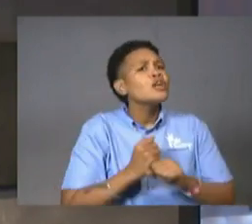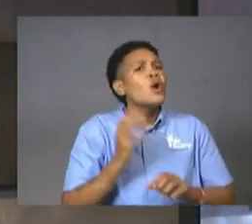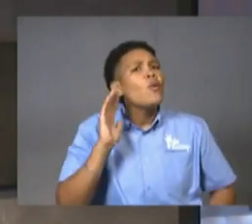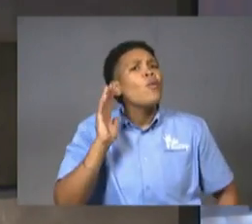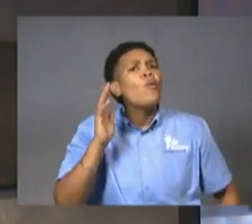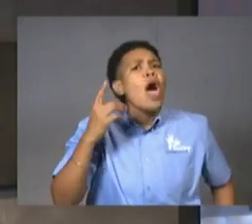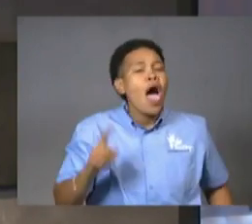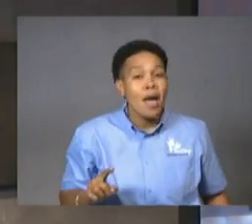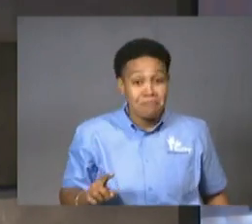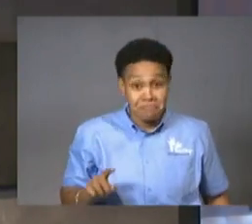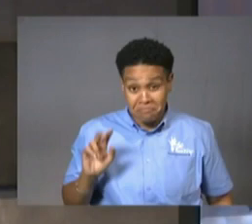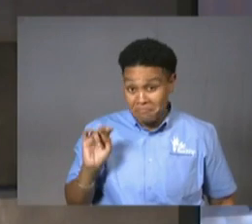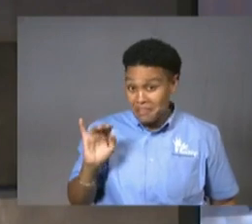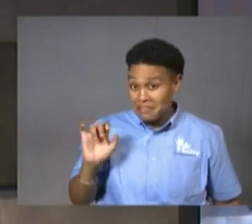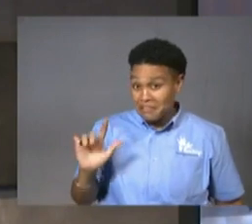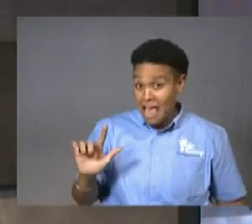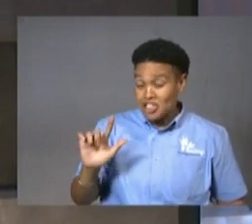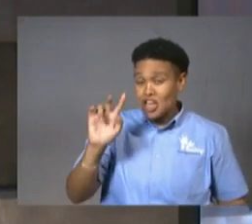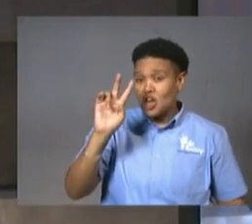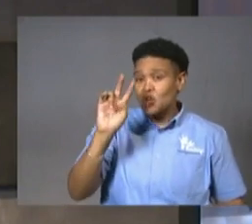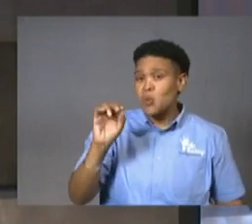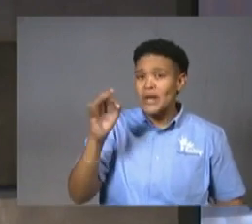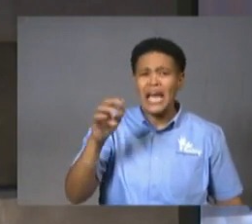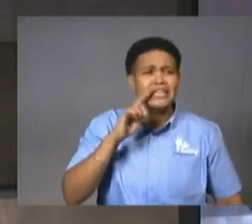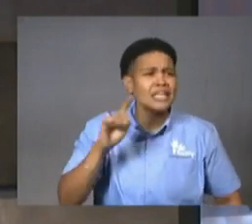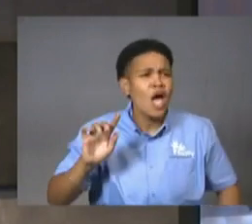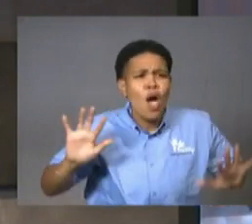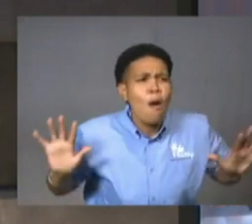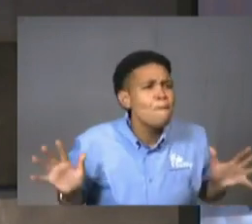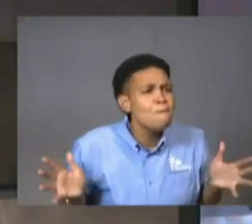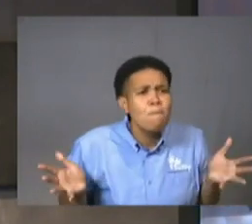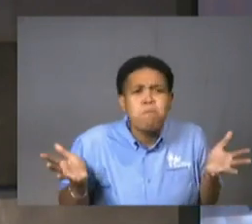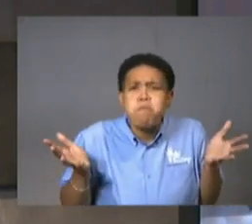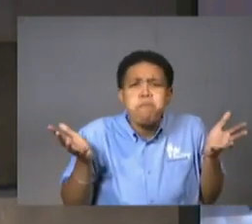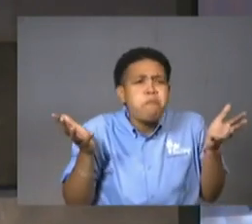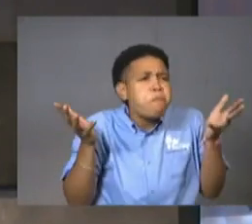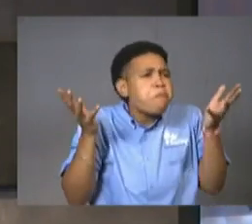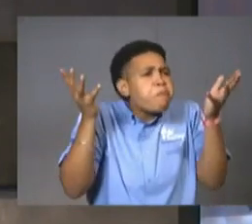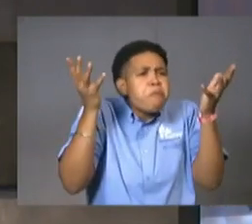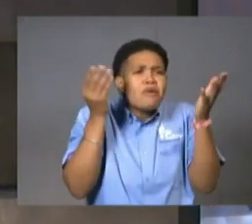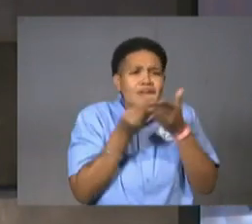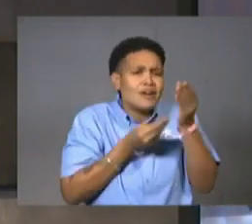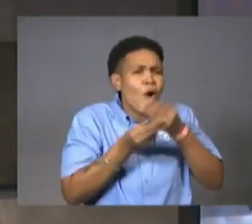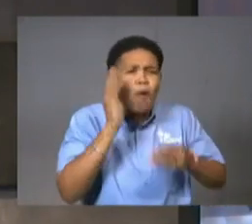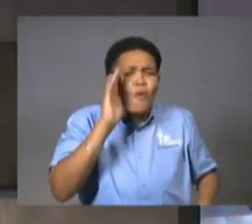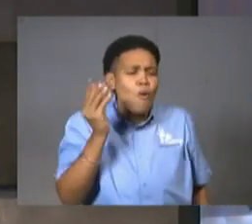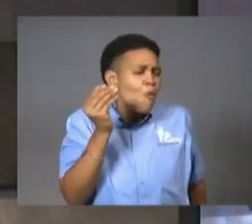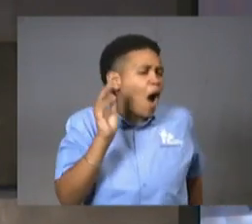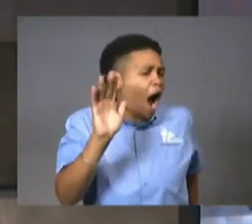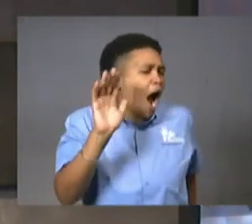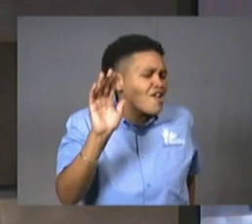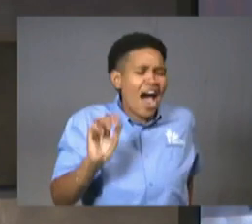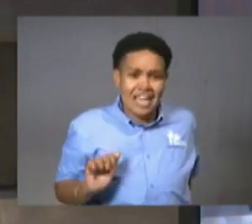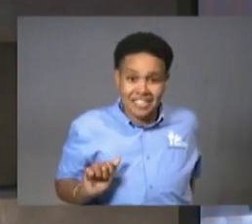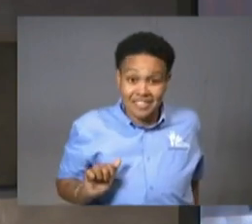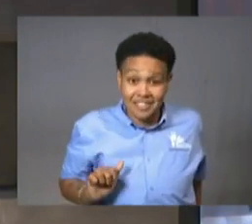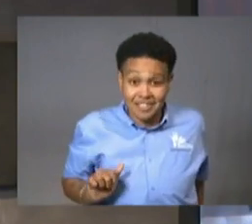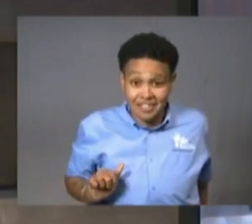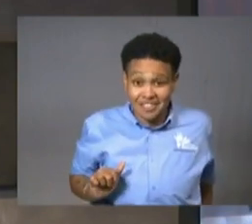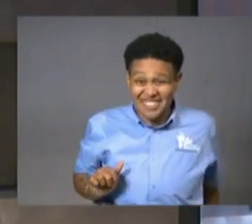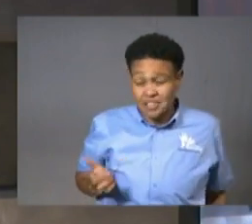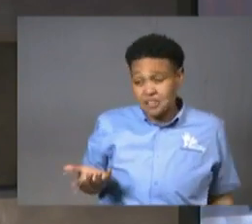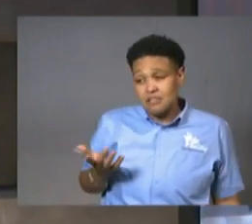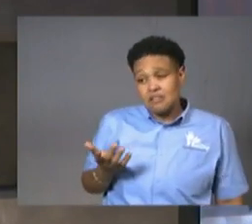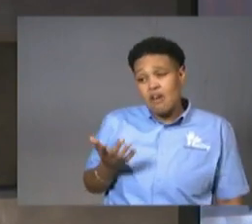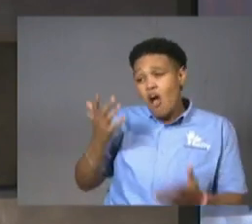of 2019, said the economy would be bubbling up. Unfortunately, Nigel, that soft drink was